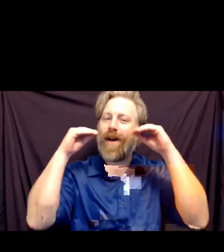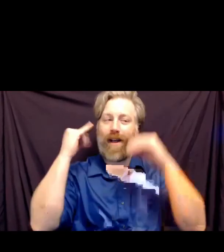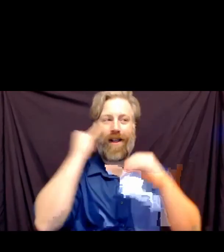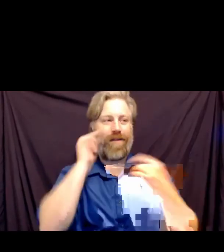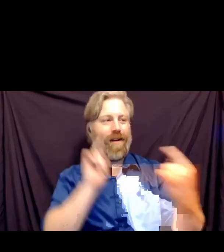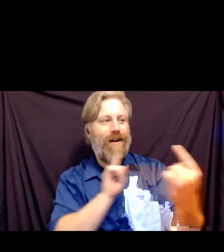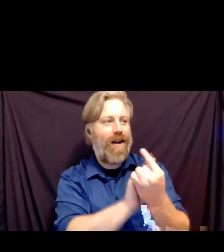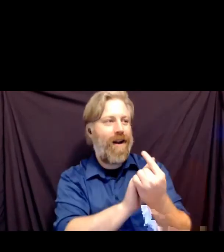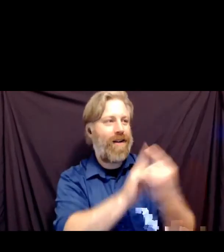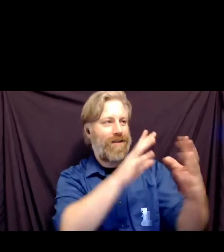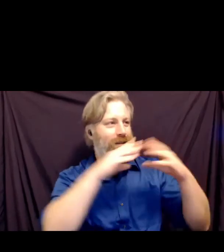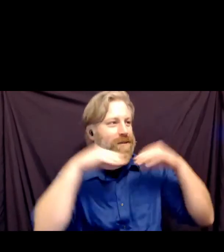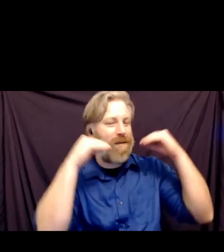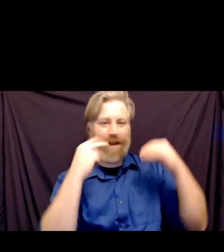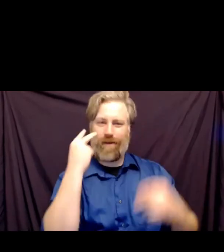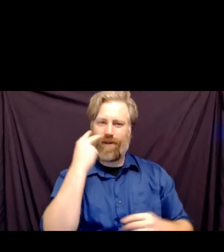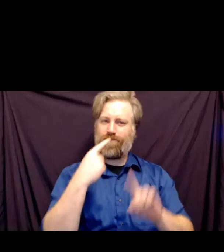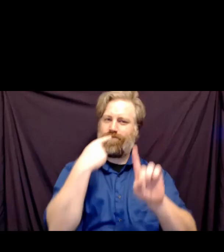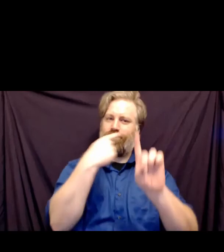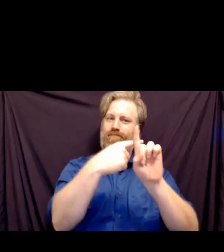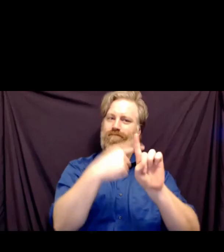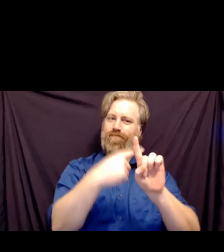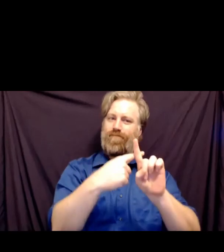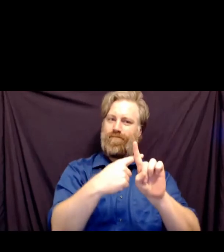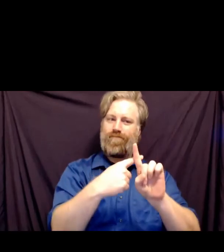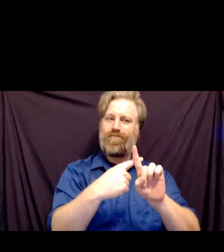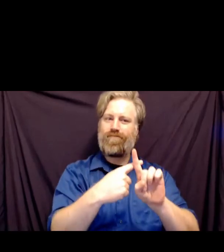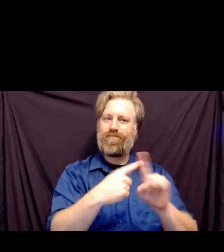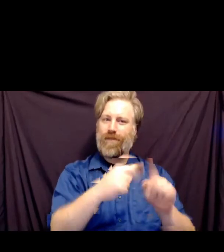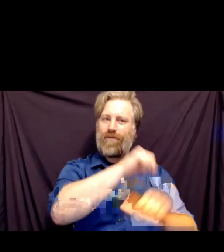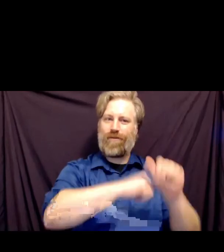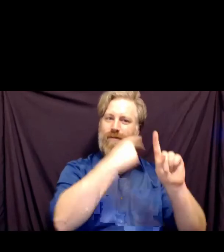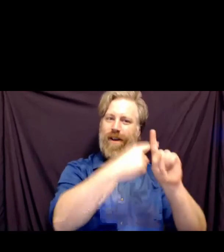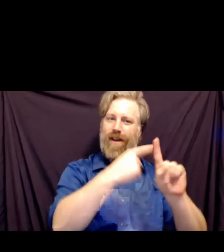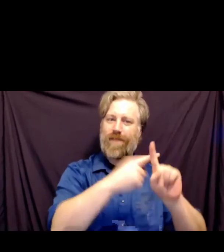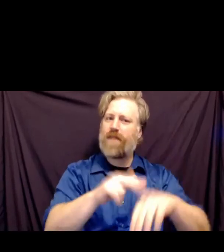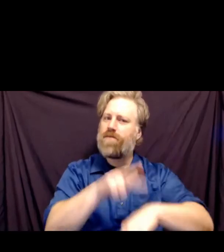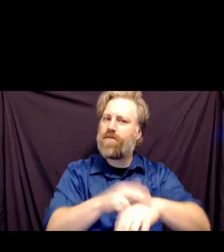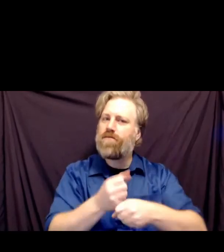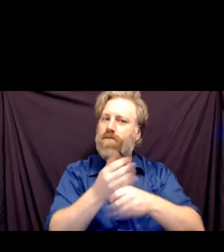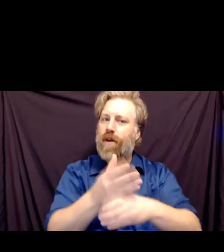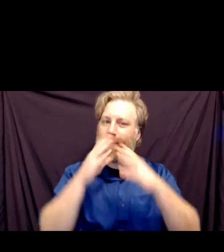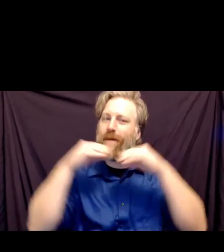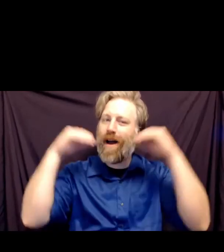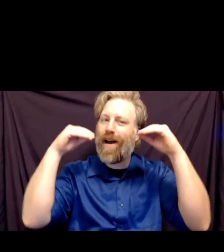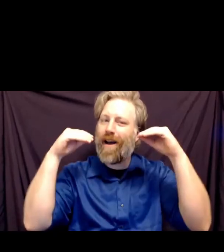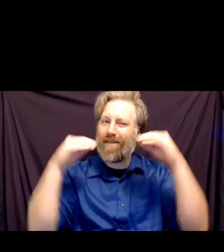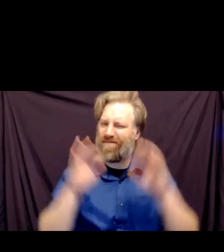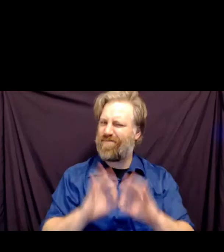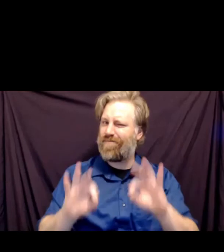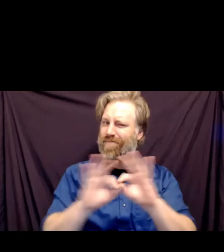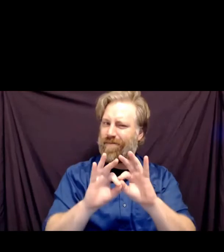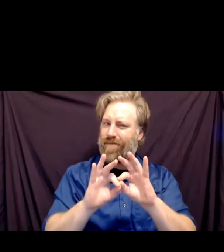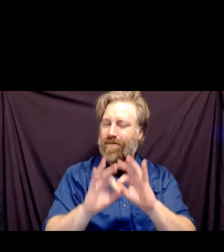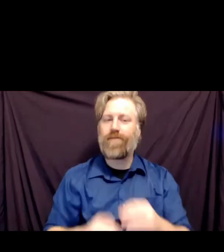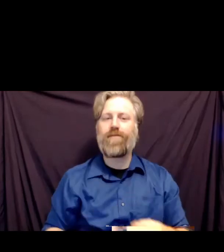the good in ourselves and in others, we naturally smile. So the smile is important. Bend the knees.